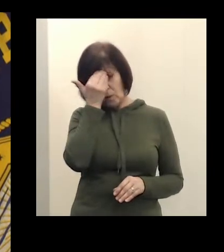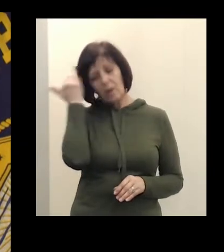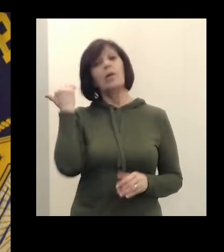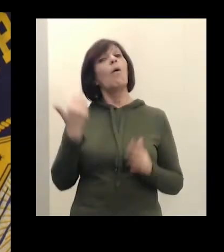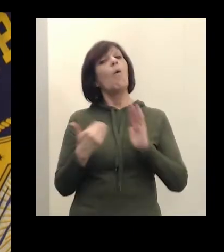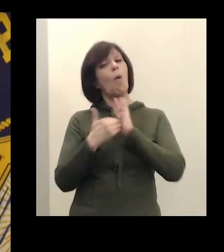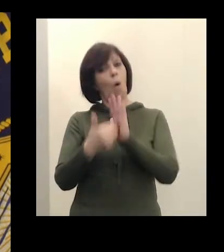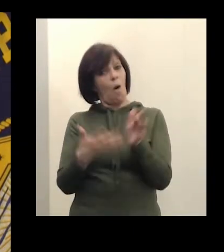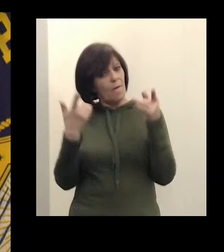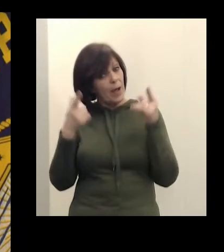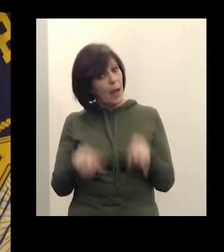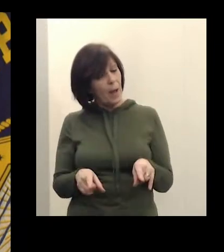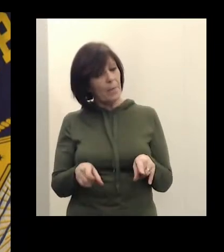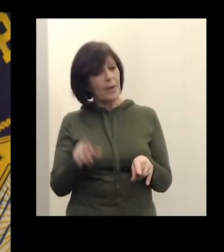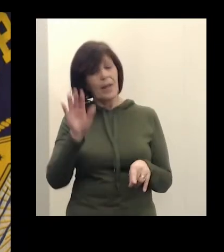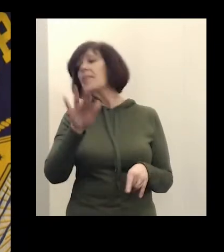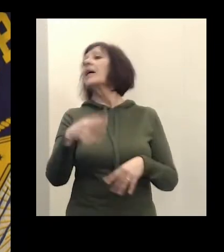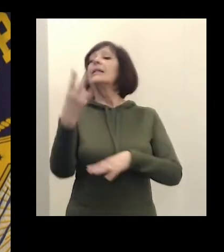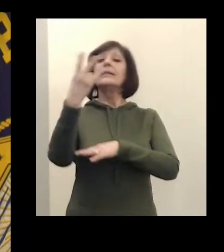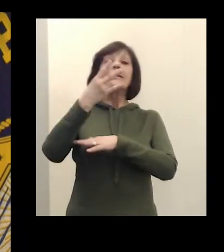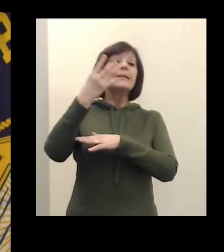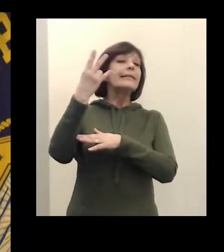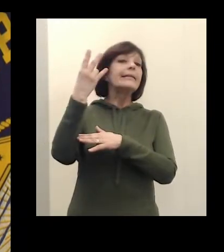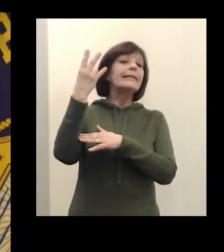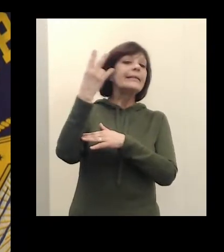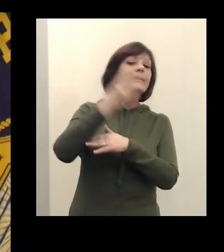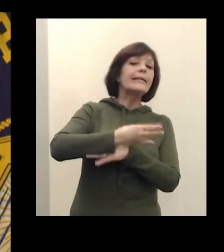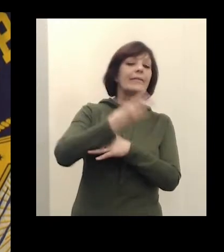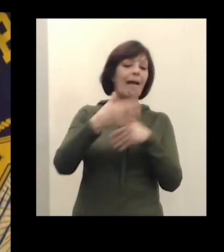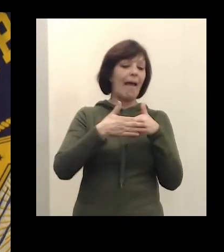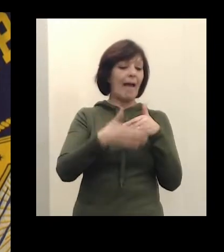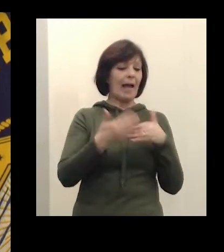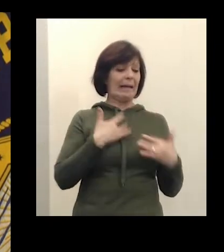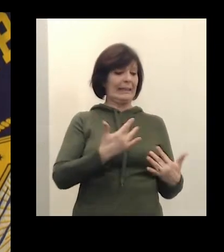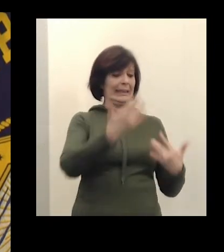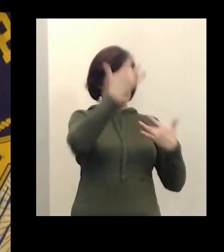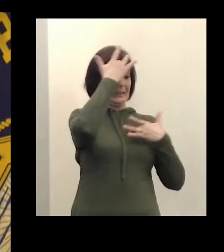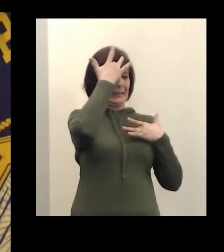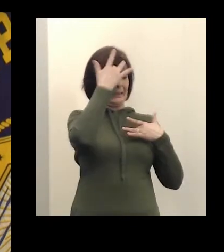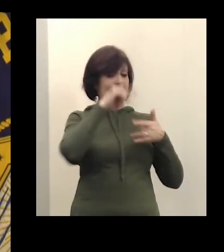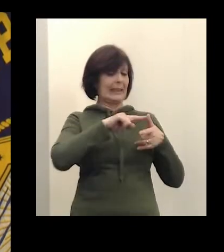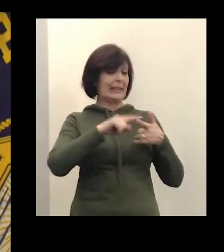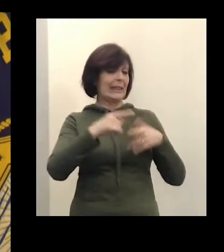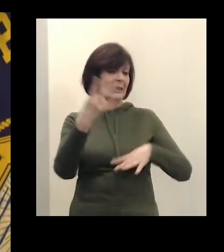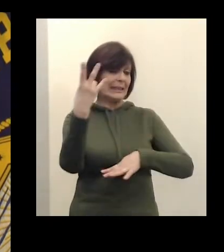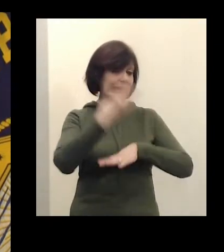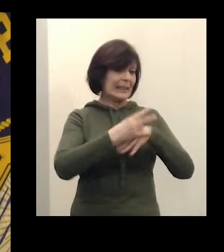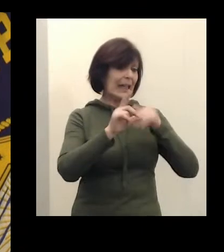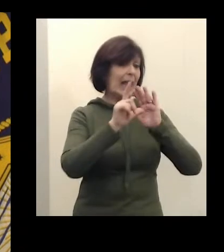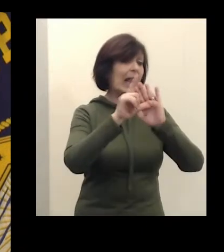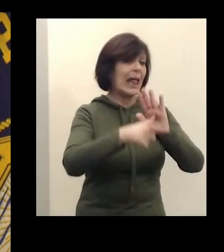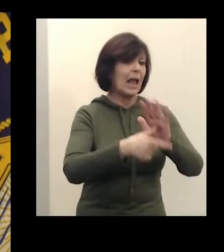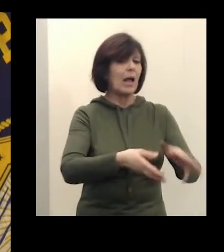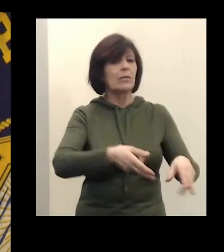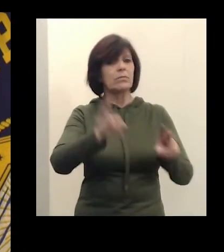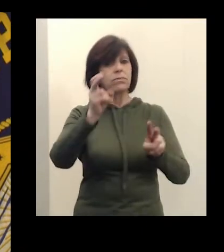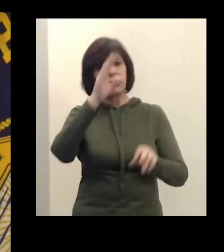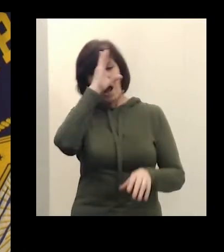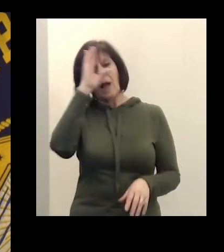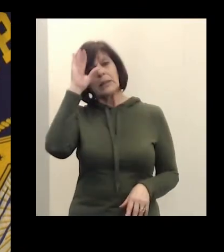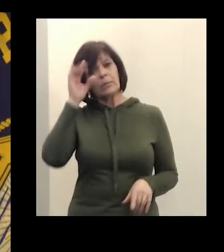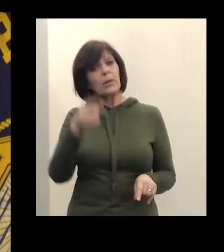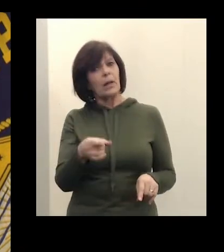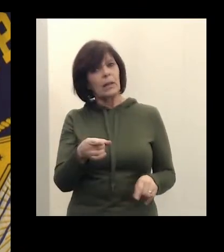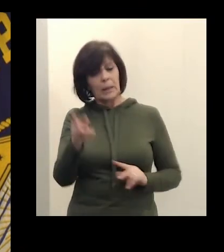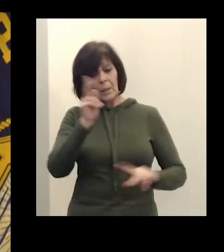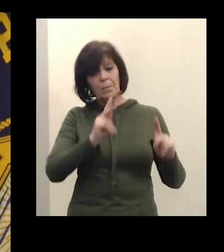happens is it's a 7 to 10 day period after the person catches COVID when they end up in a hospital. So there's people who caught COVID in the